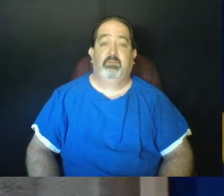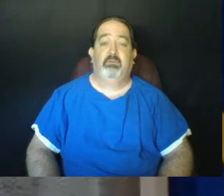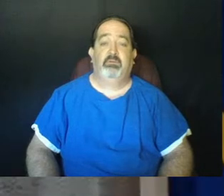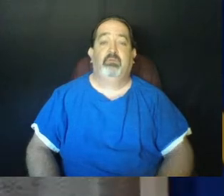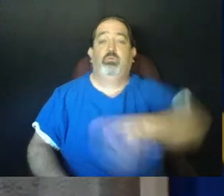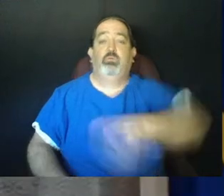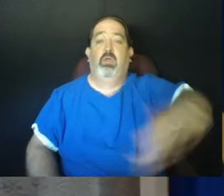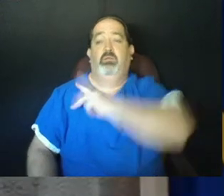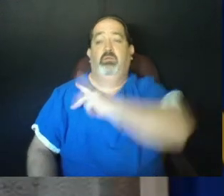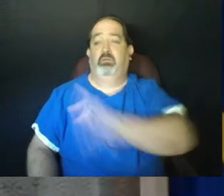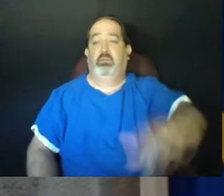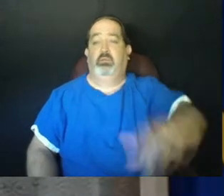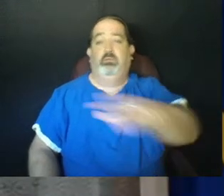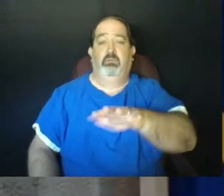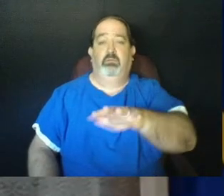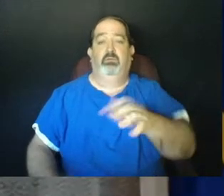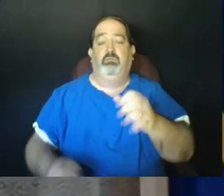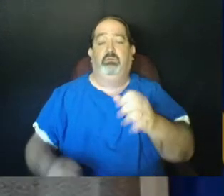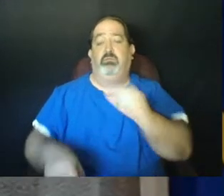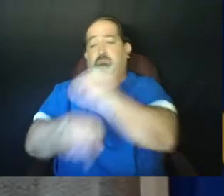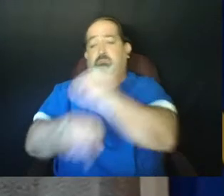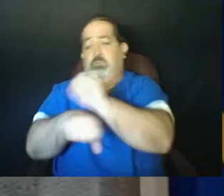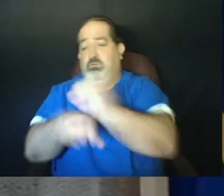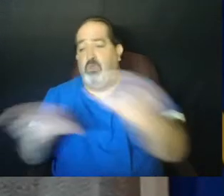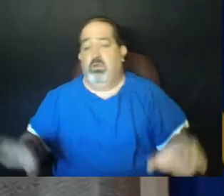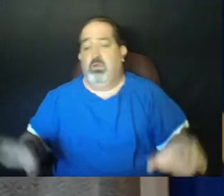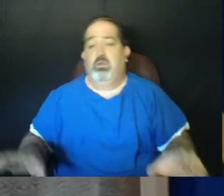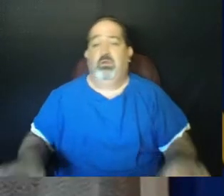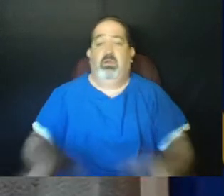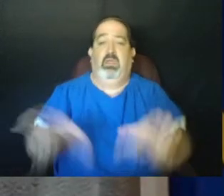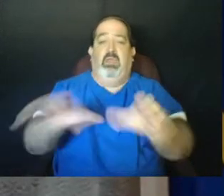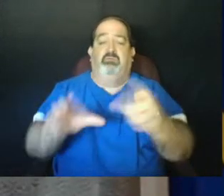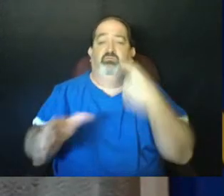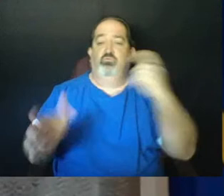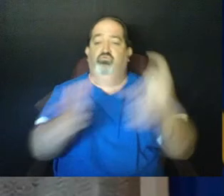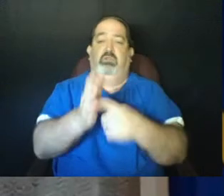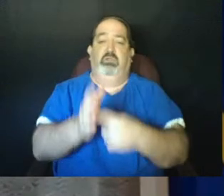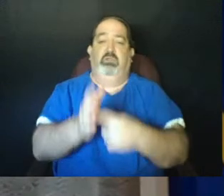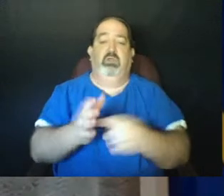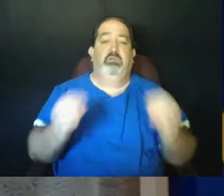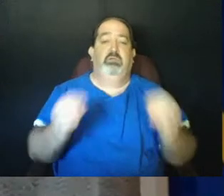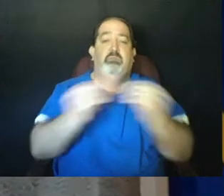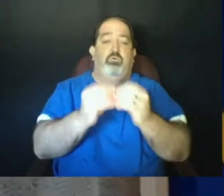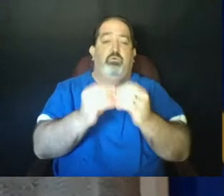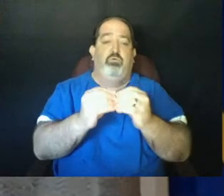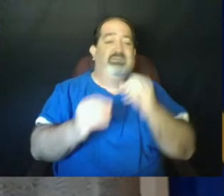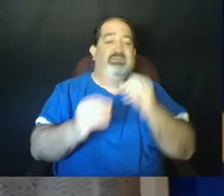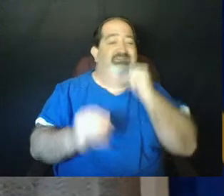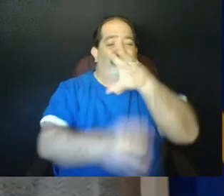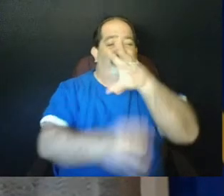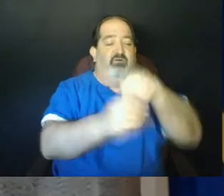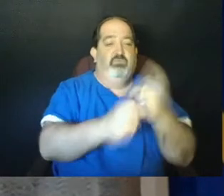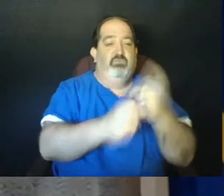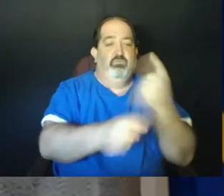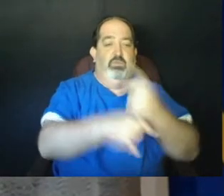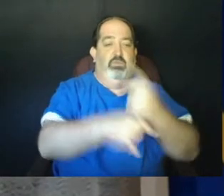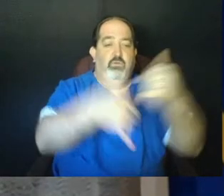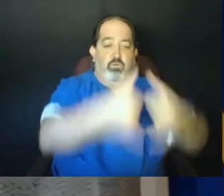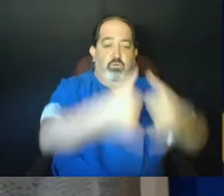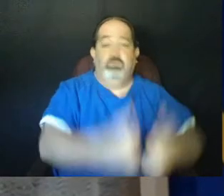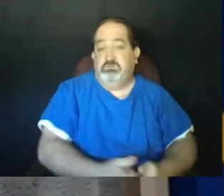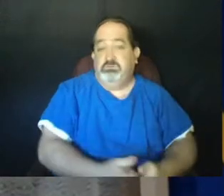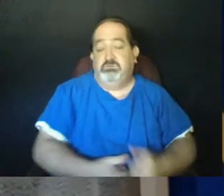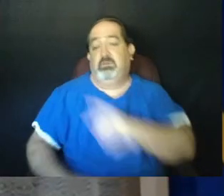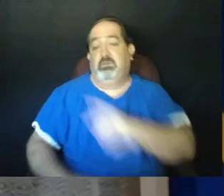Throughout the kingdom, there come deeds or acts that bear recognition outside the regular structure of awards. For such deeds does the